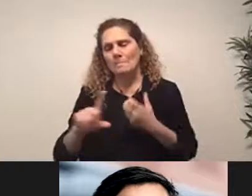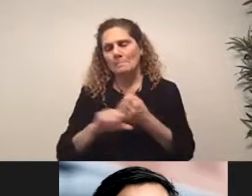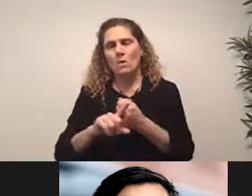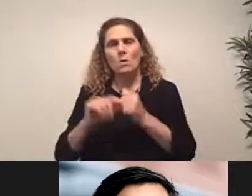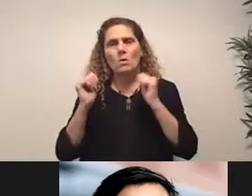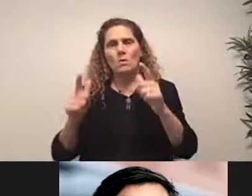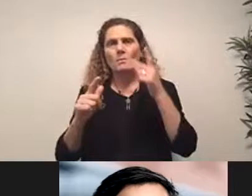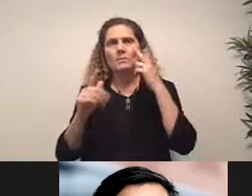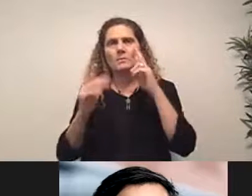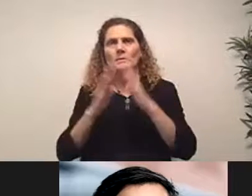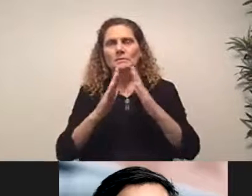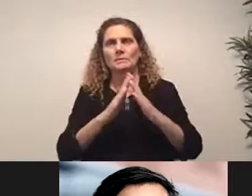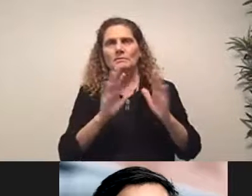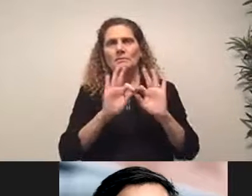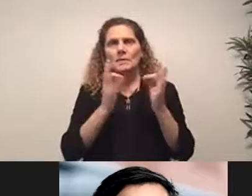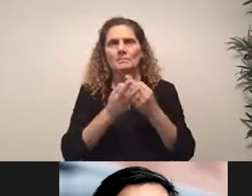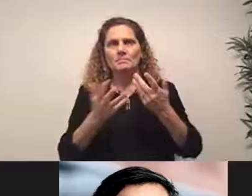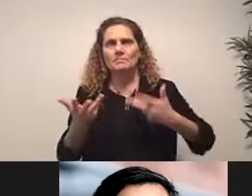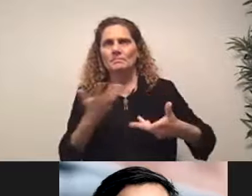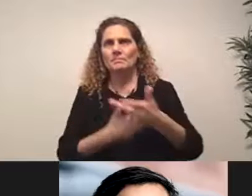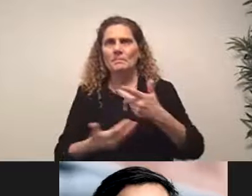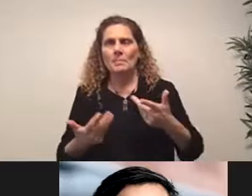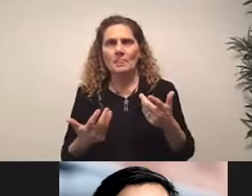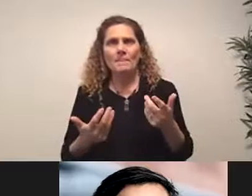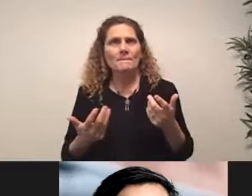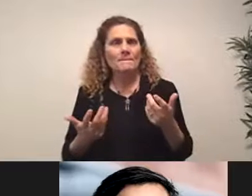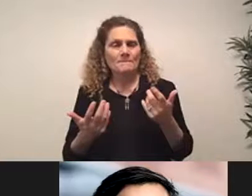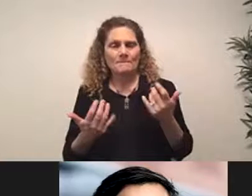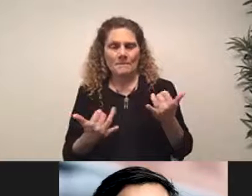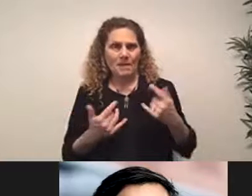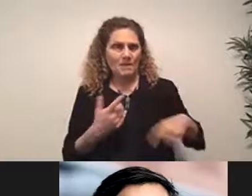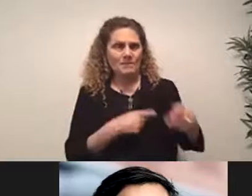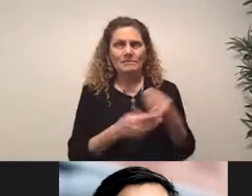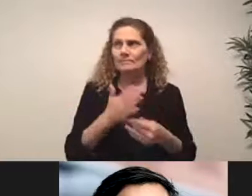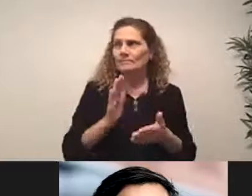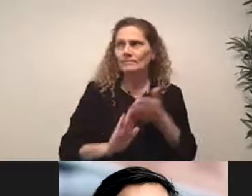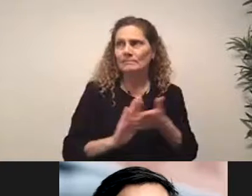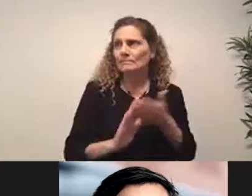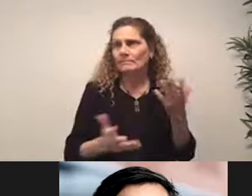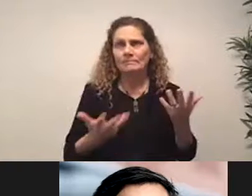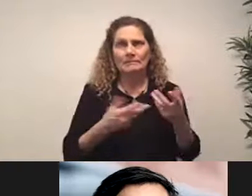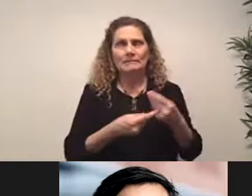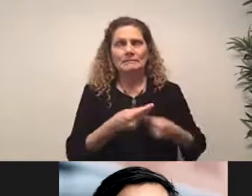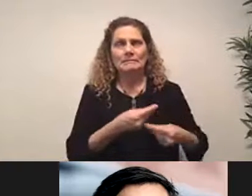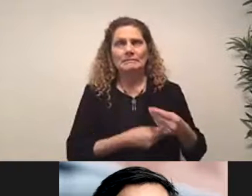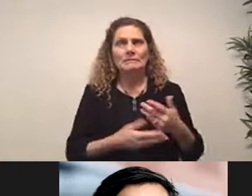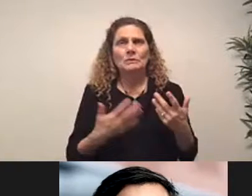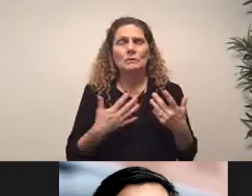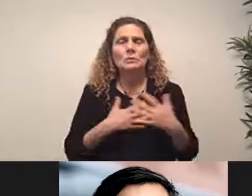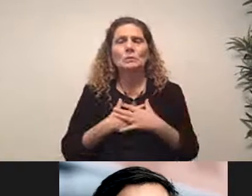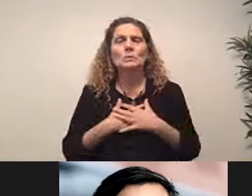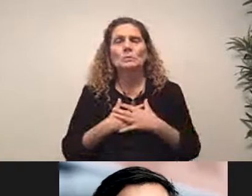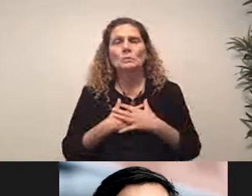the financial resources right now, putting us all in a potentially devastating outcome for our families,